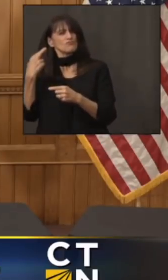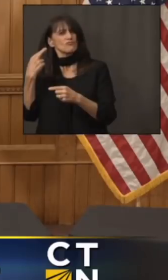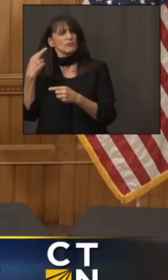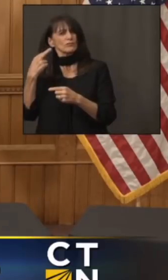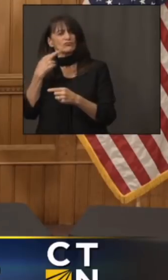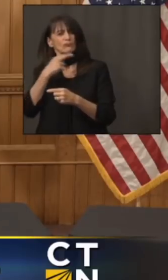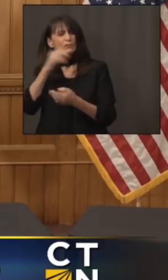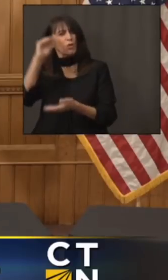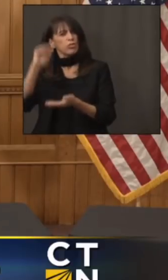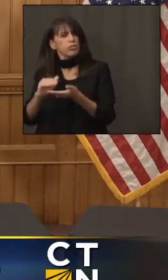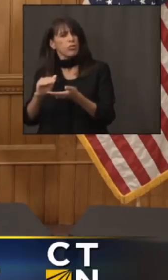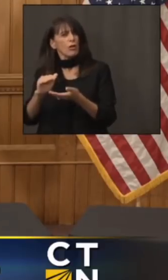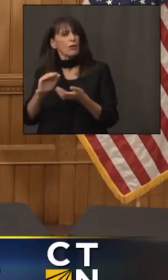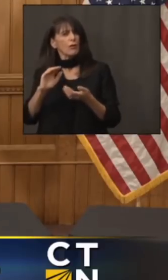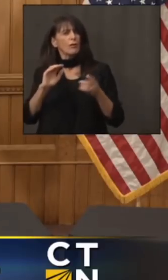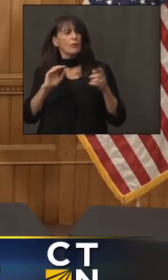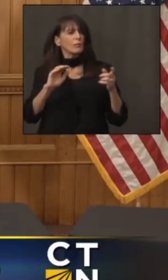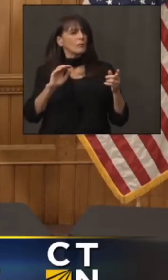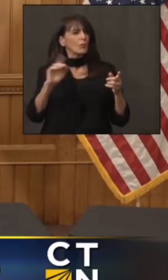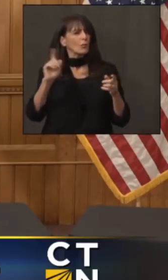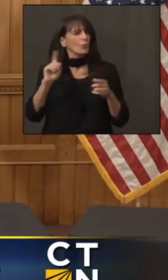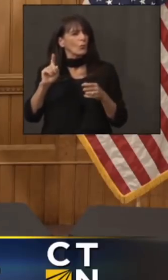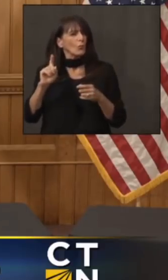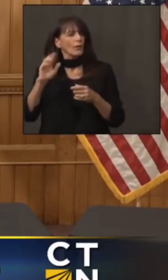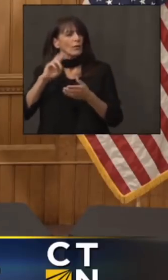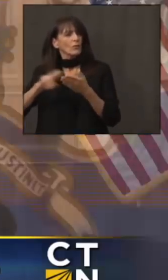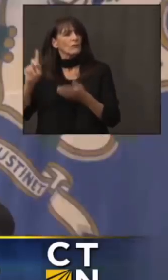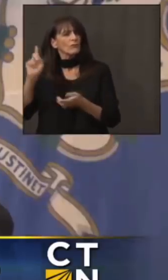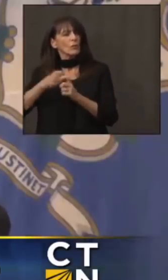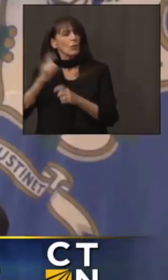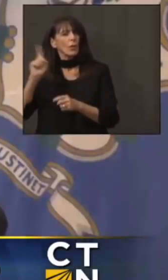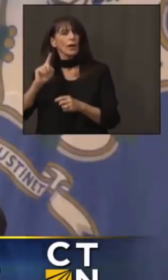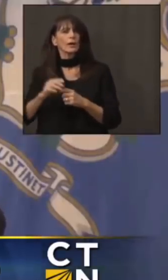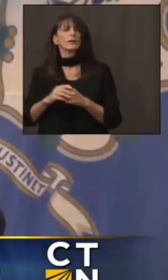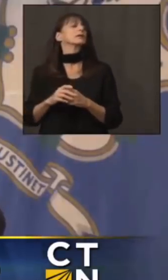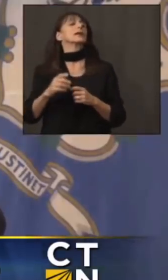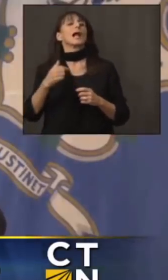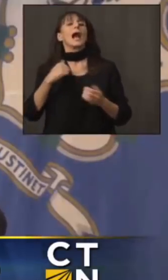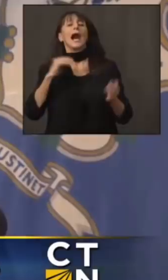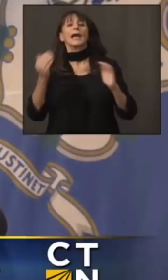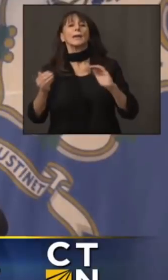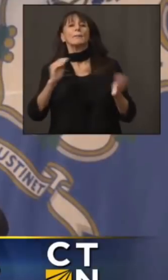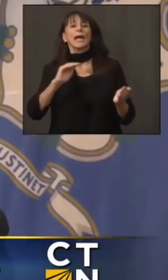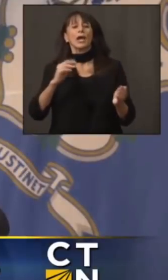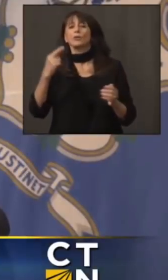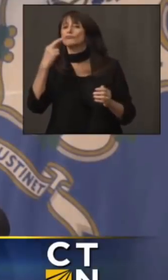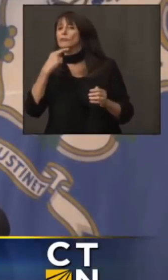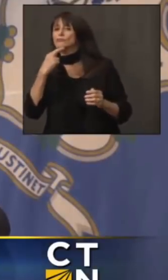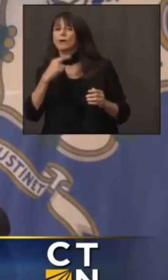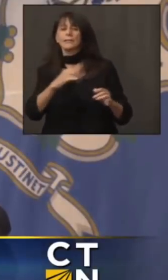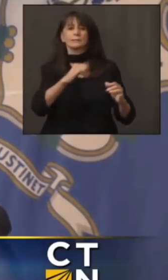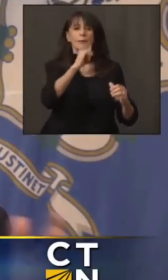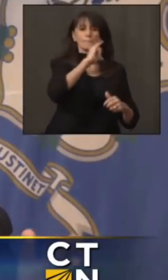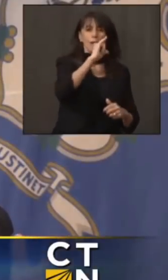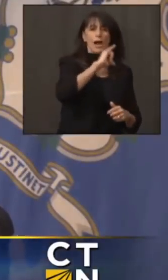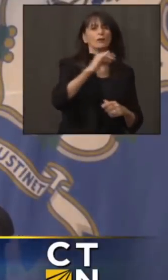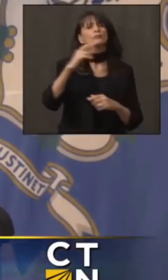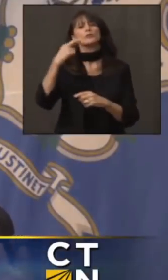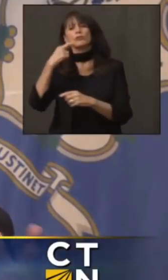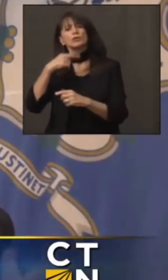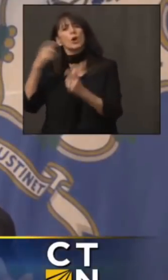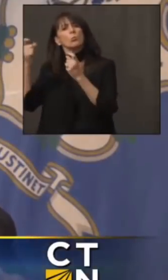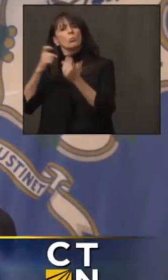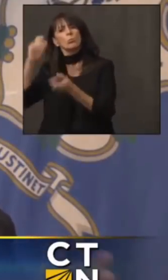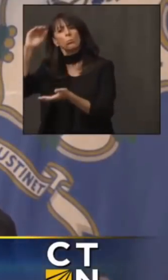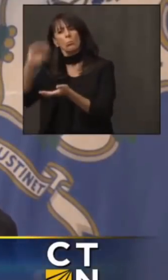a vector for COVID spread? I think certainly compared to bars, restaurants have managed themselves pretty well. We've had them